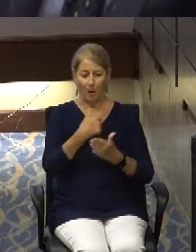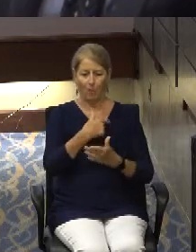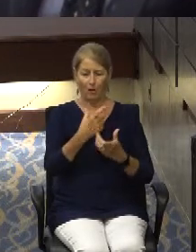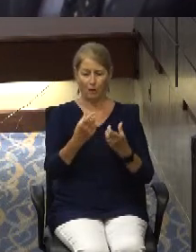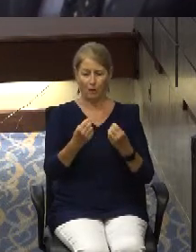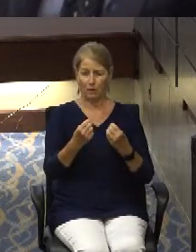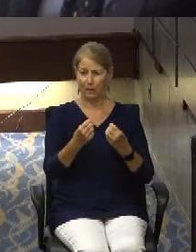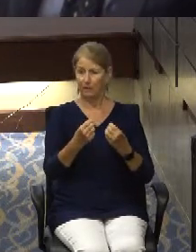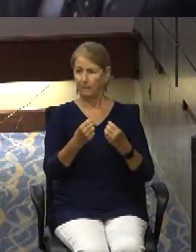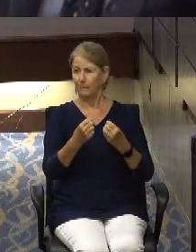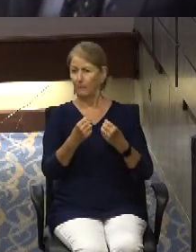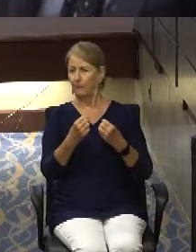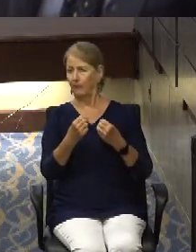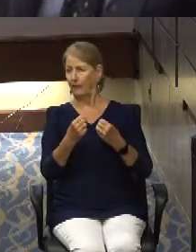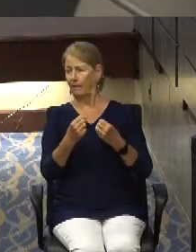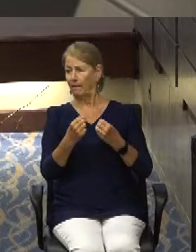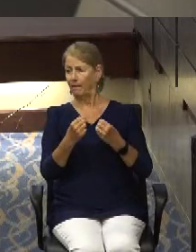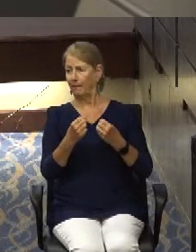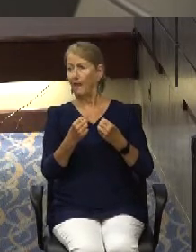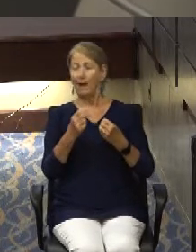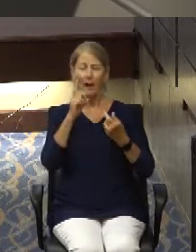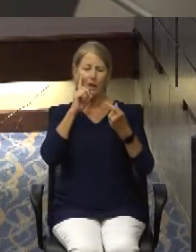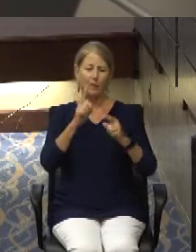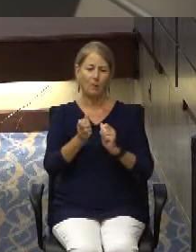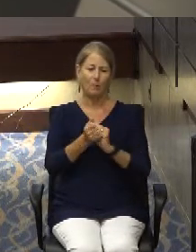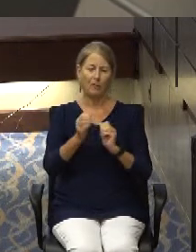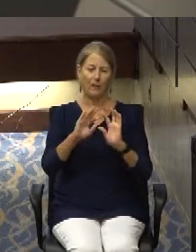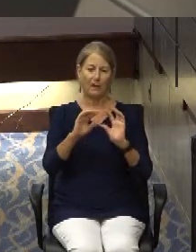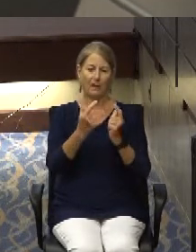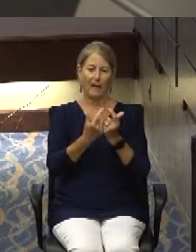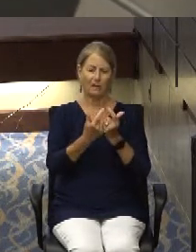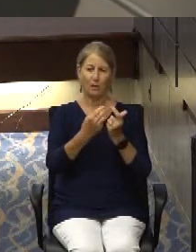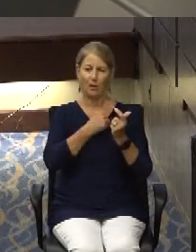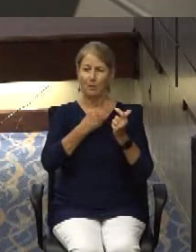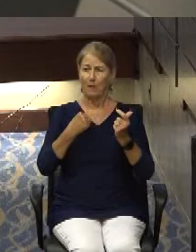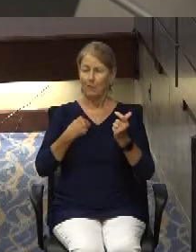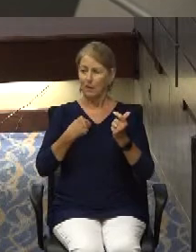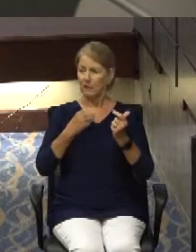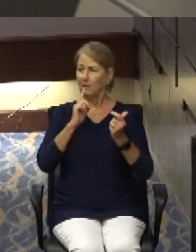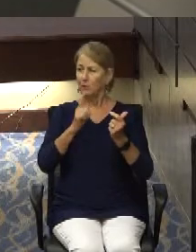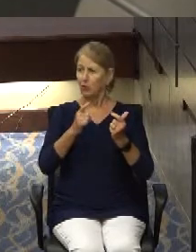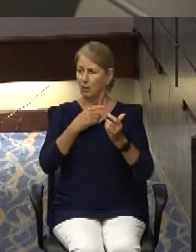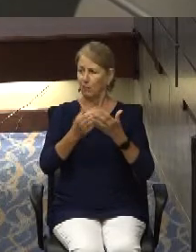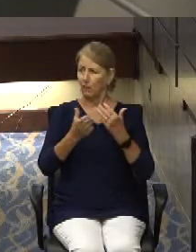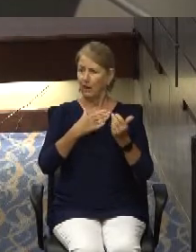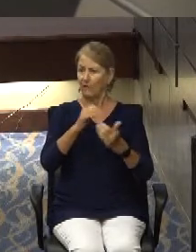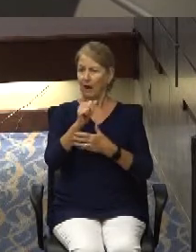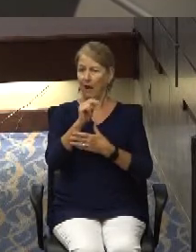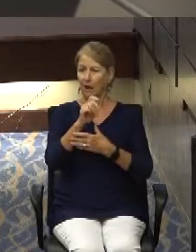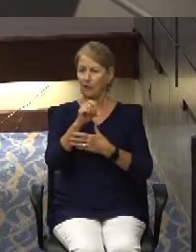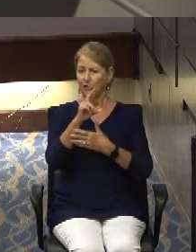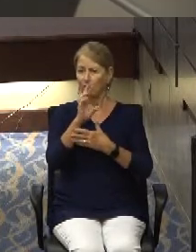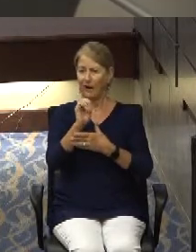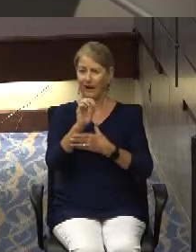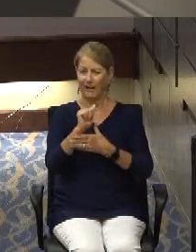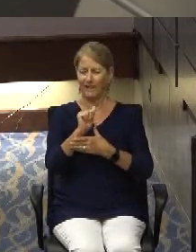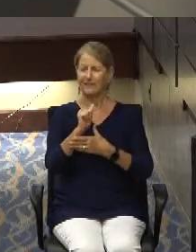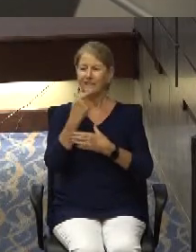all 3 of my council members, and I'm sure whatever Andrea says too, I'll agree with.